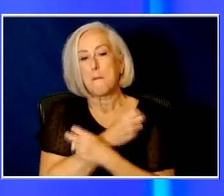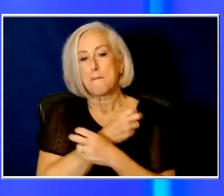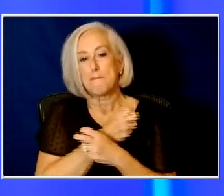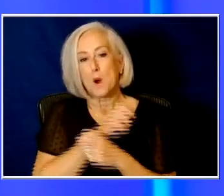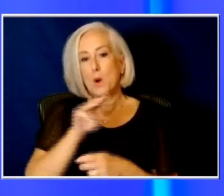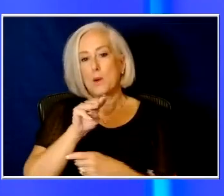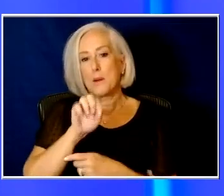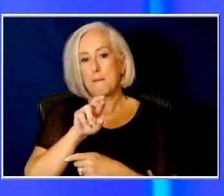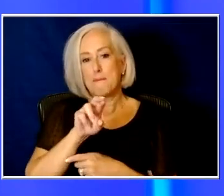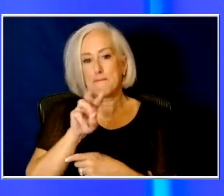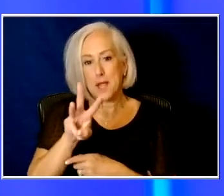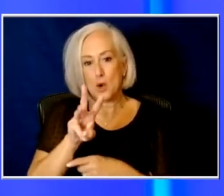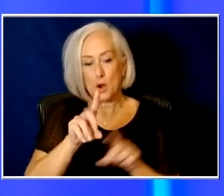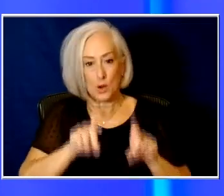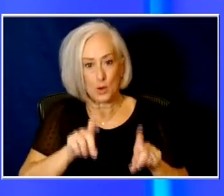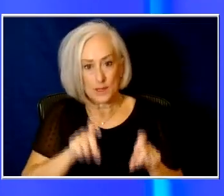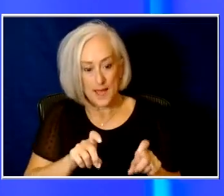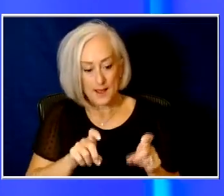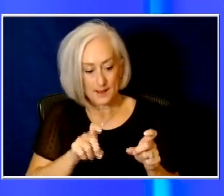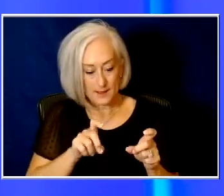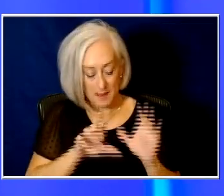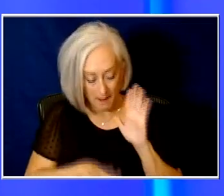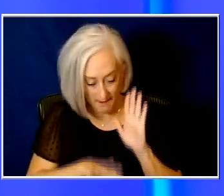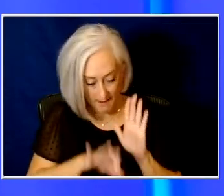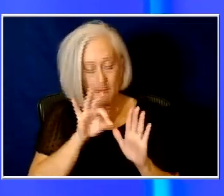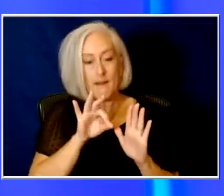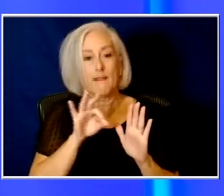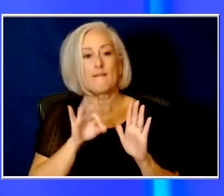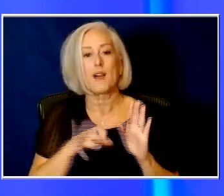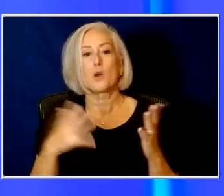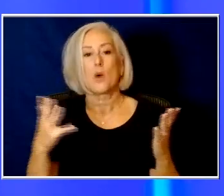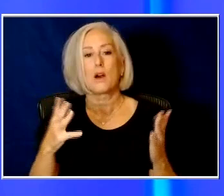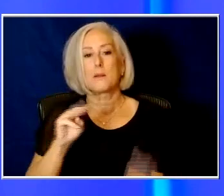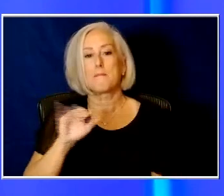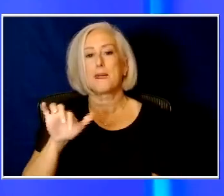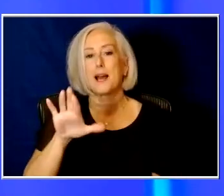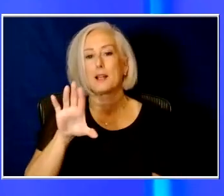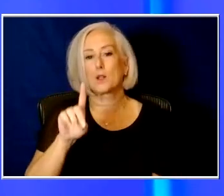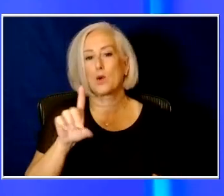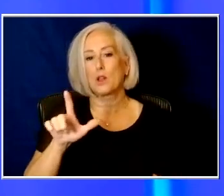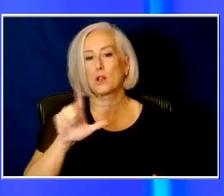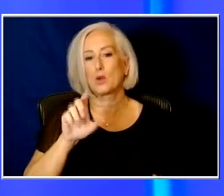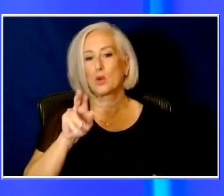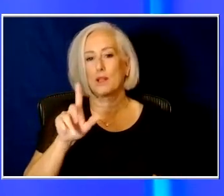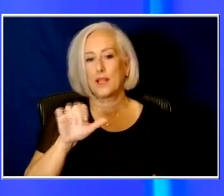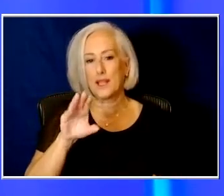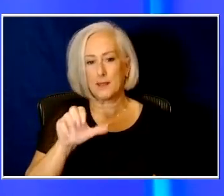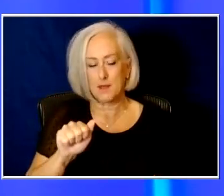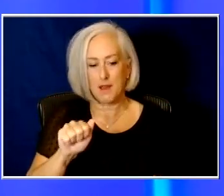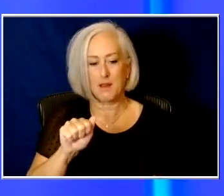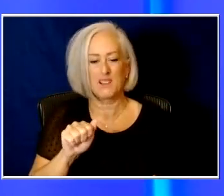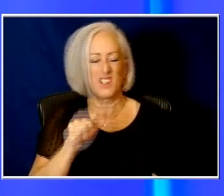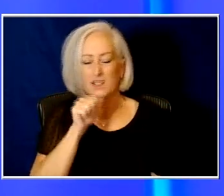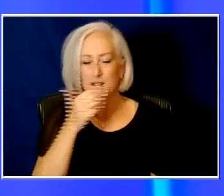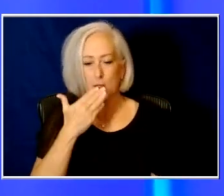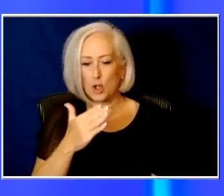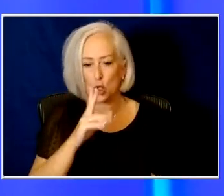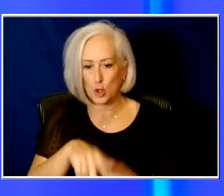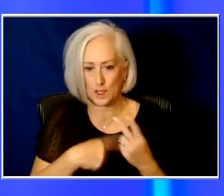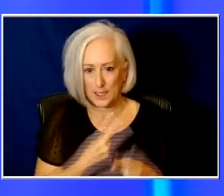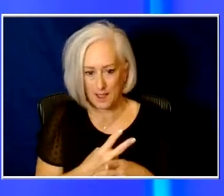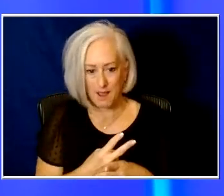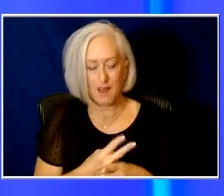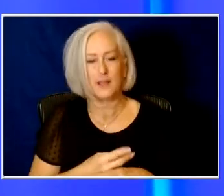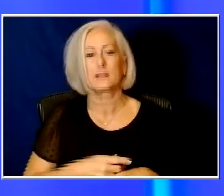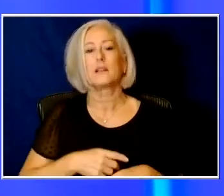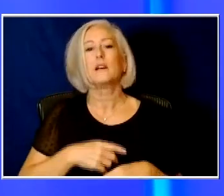myeloid leukemia, not the good kind. There are some acute myeloid that are kind of good, that may not need transplant, but he didn't have that. So it led